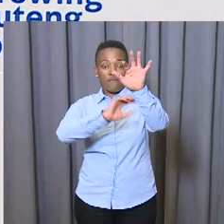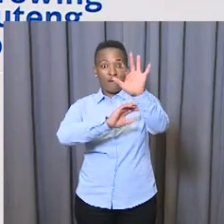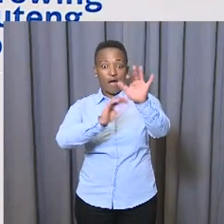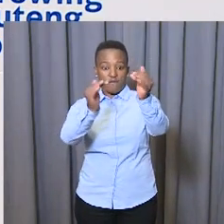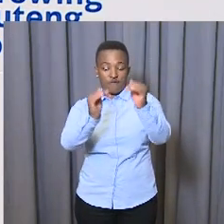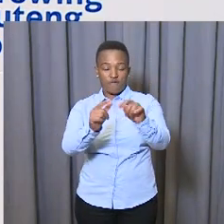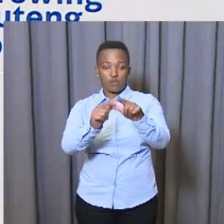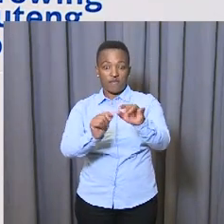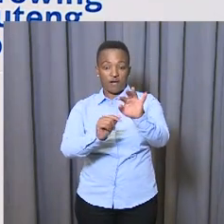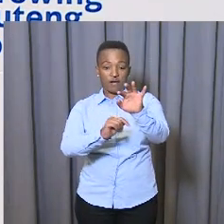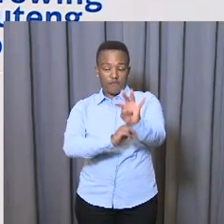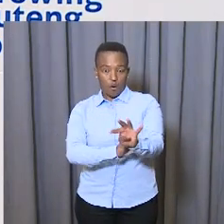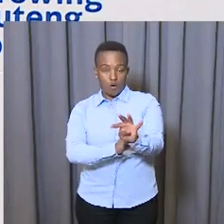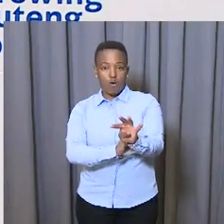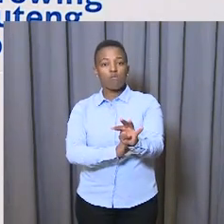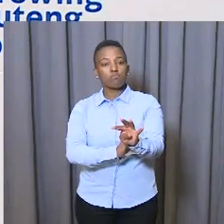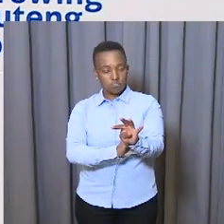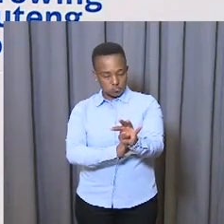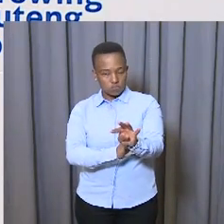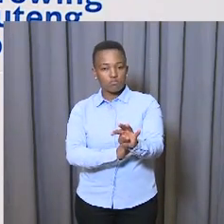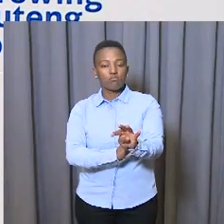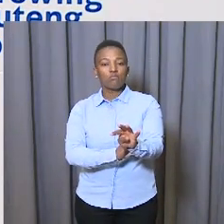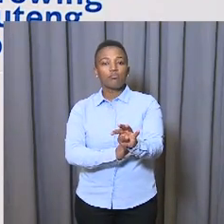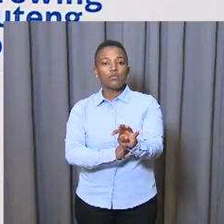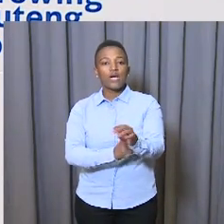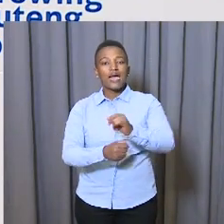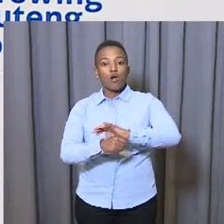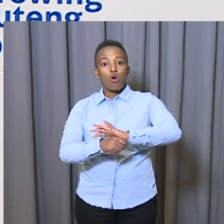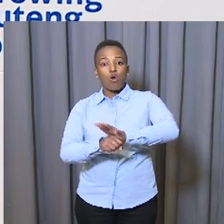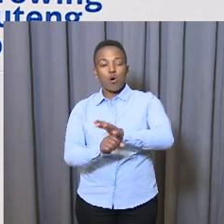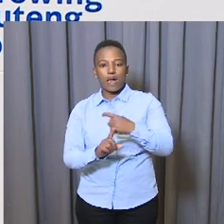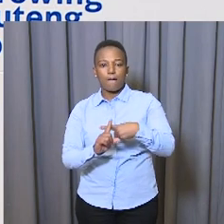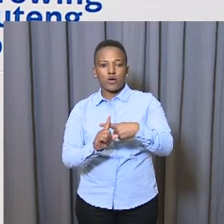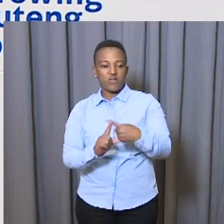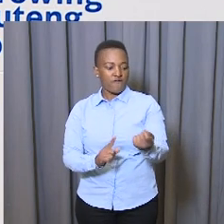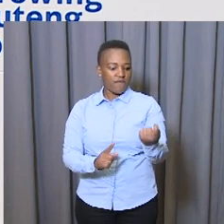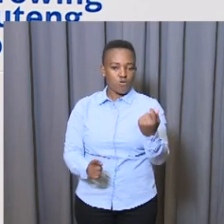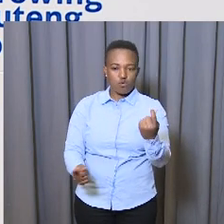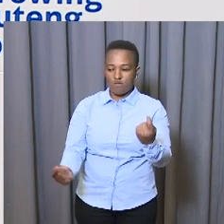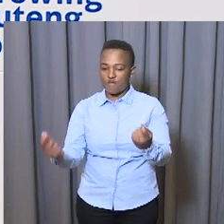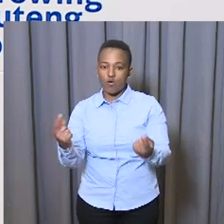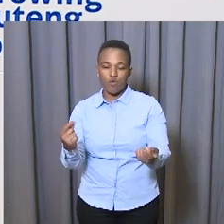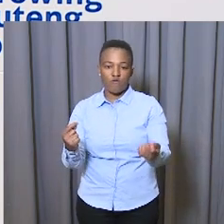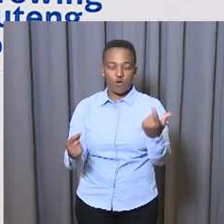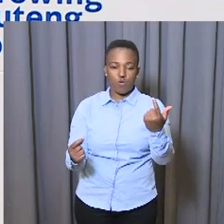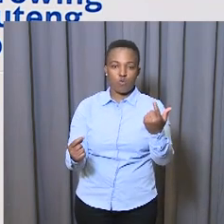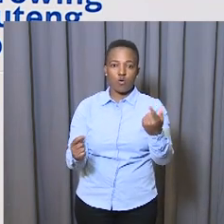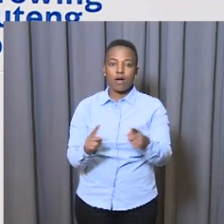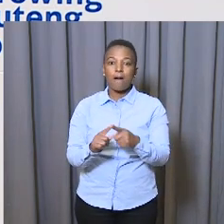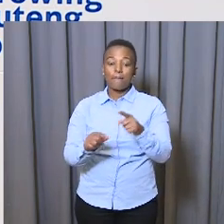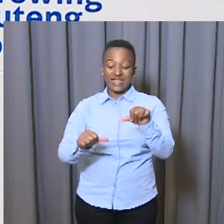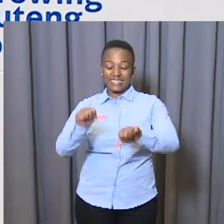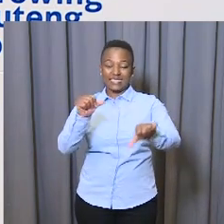been managing fewer and fewer cases. But we know, all signs say, the road ahead is